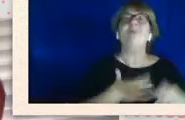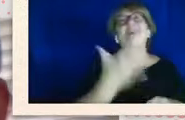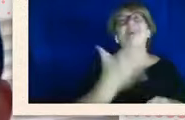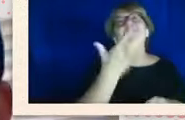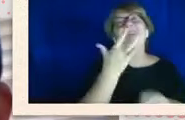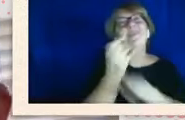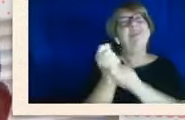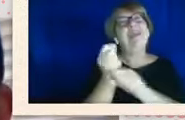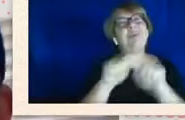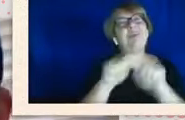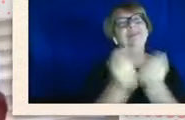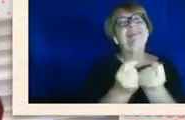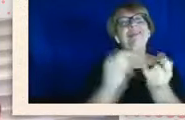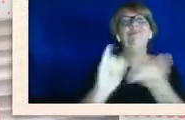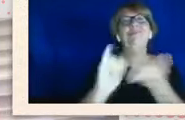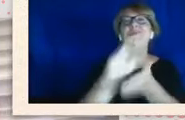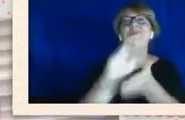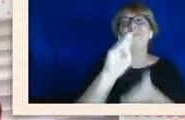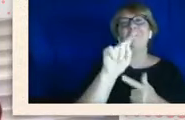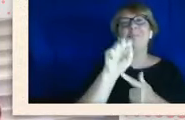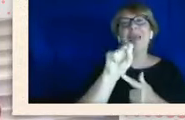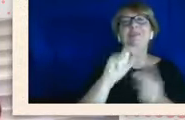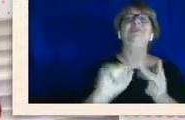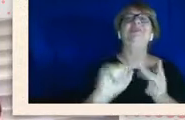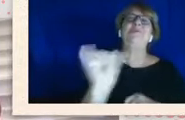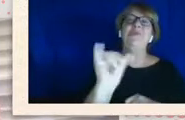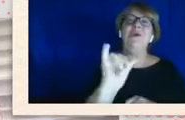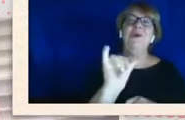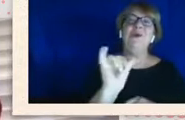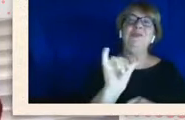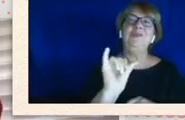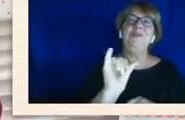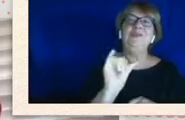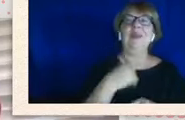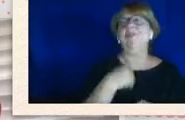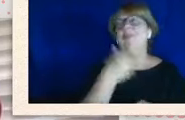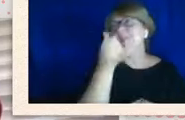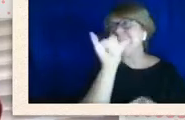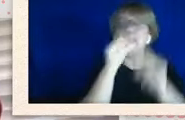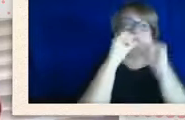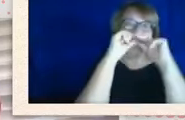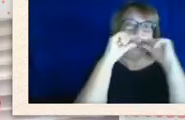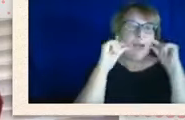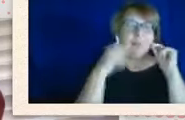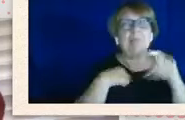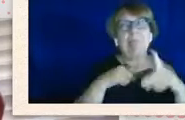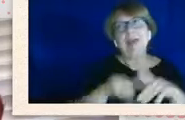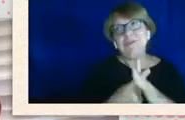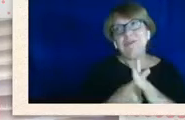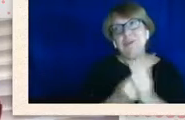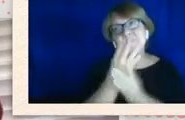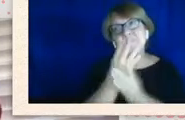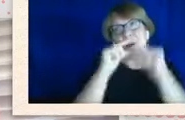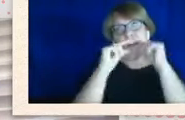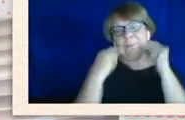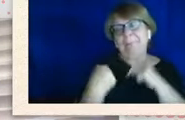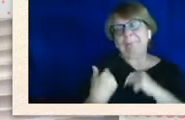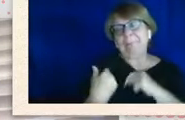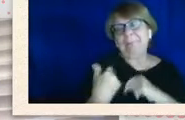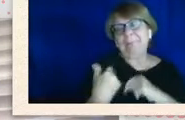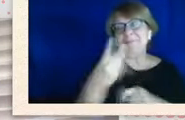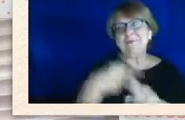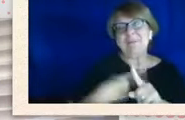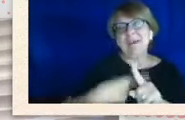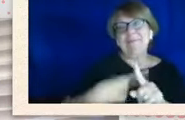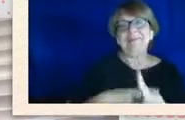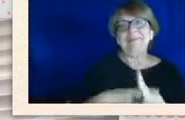Mets. I also have a ridiculous mustache I started growing a couple months ago, which unfortunately